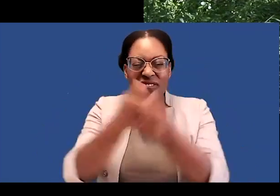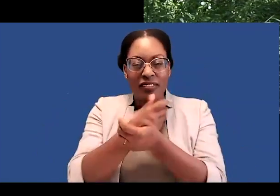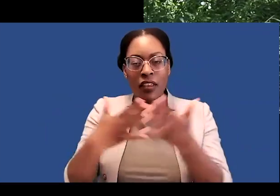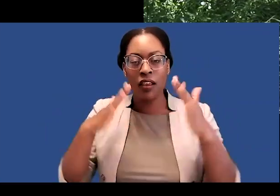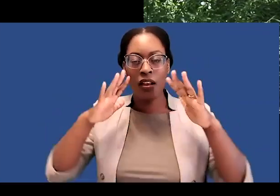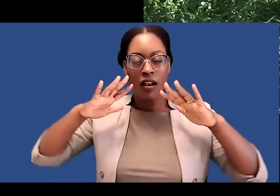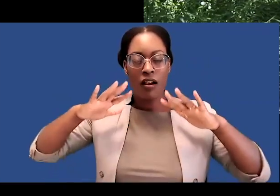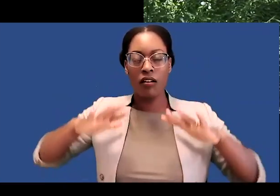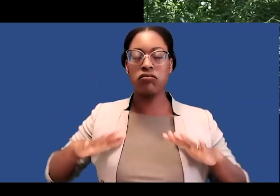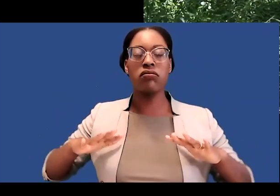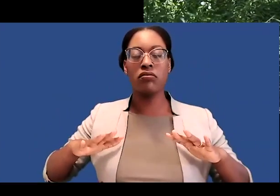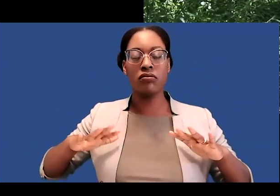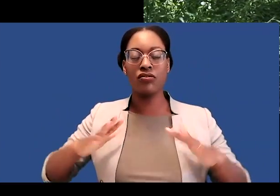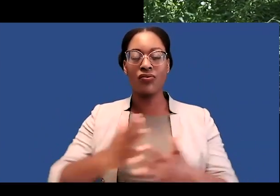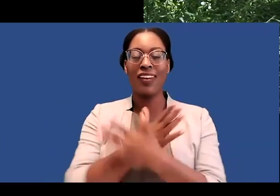Focus on your breath.